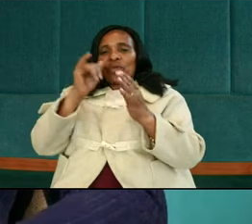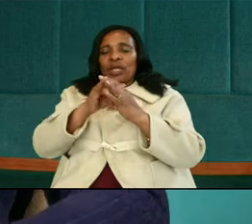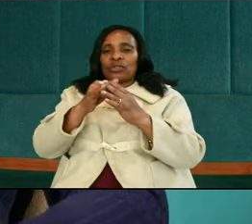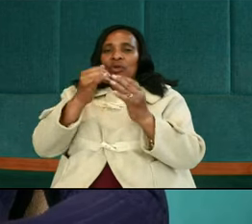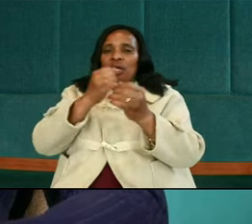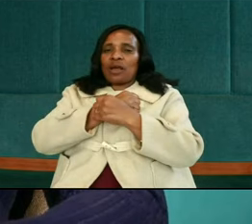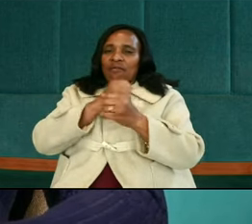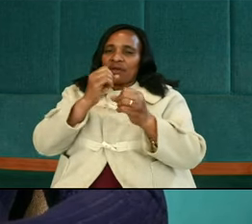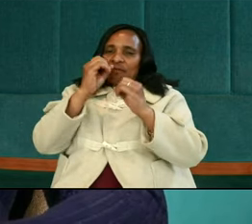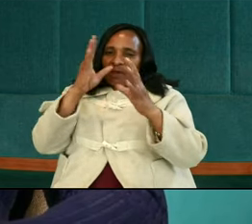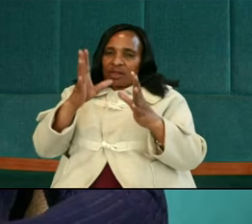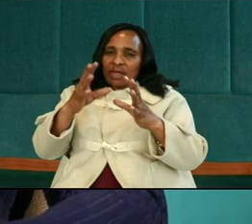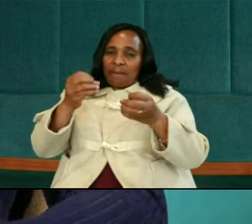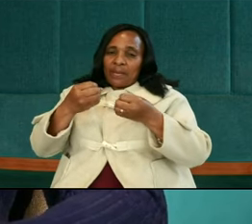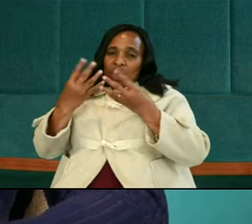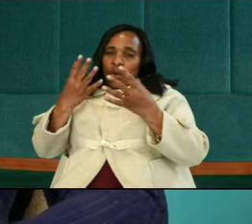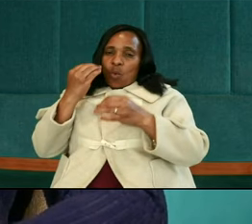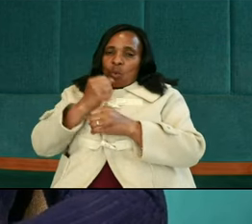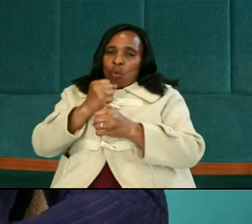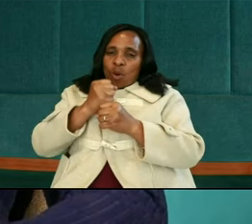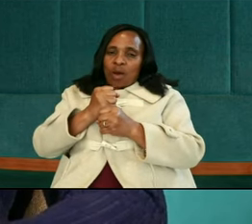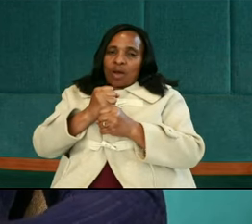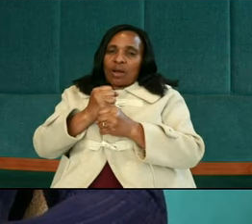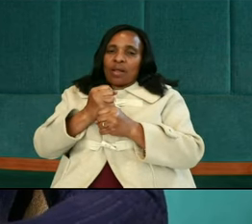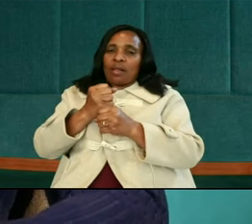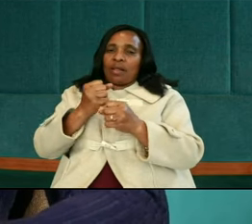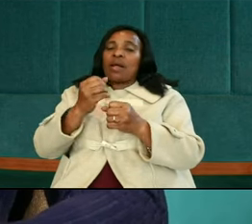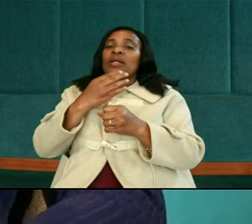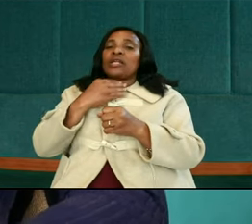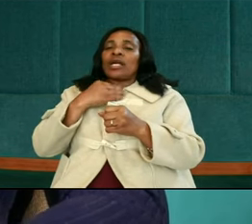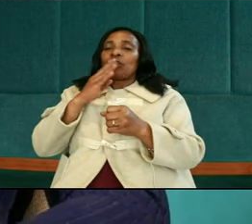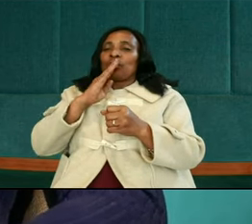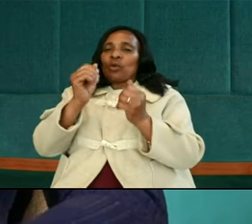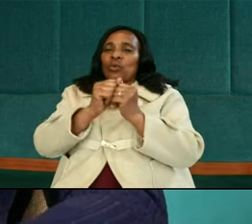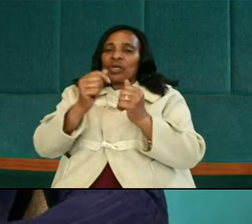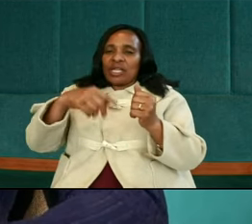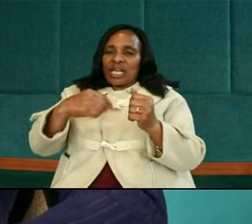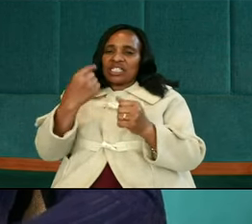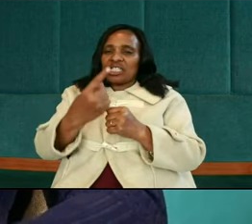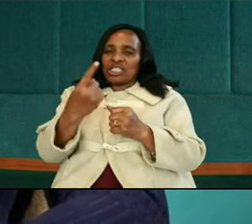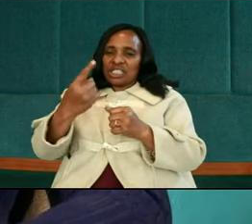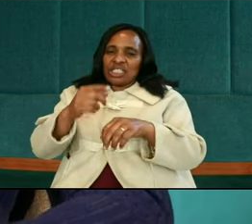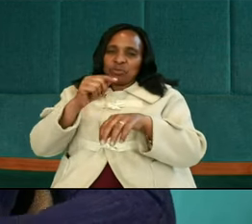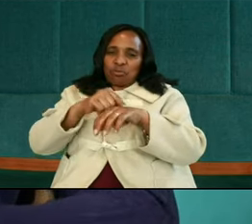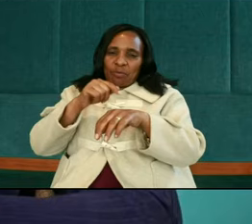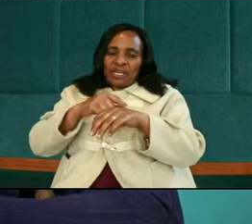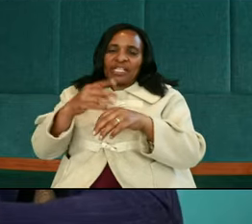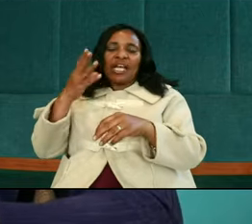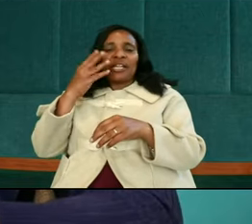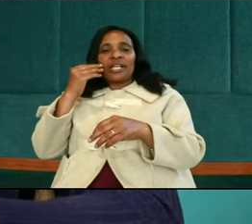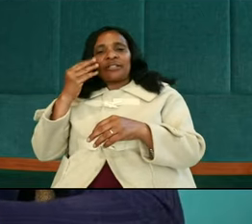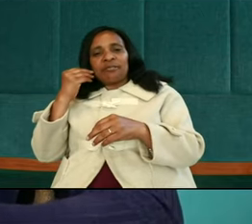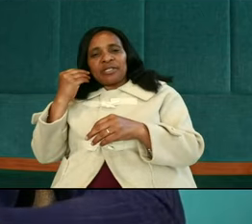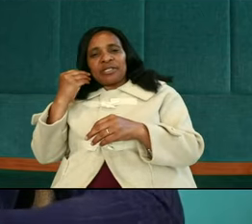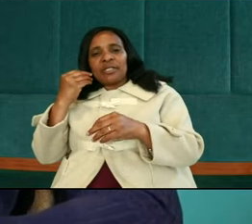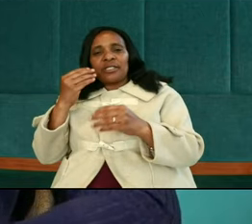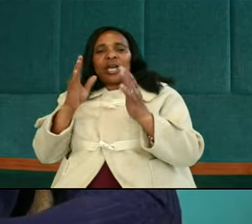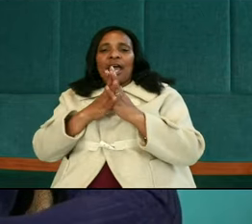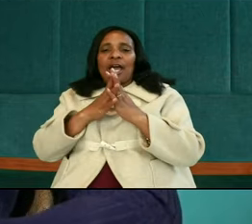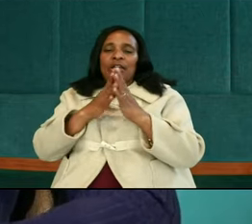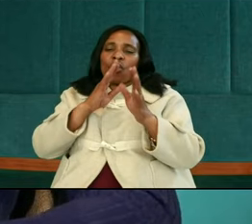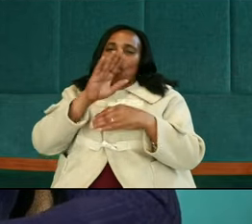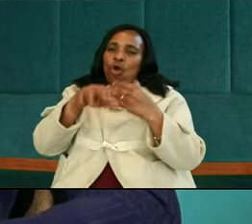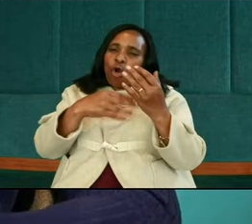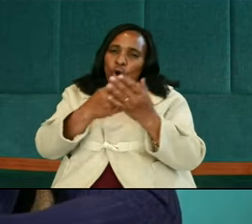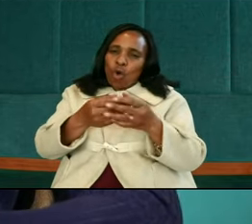loving father, you're a miracle worker, and you desire to be with us in every single moment, experience, and element